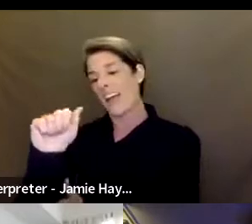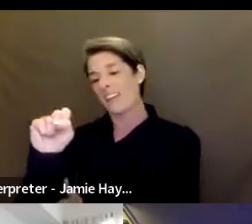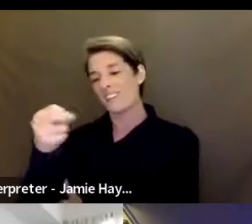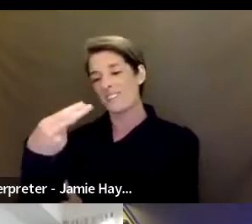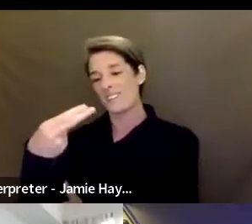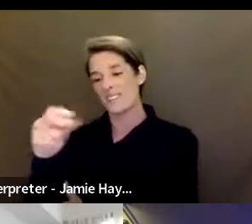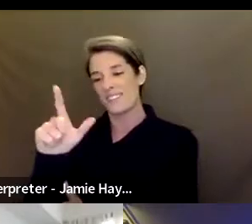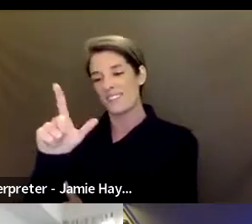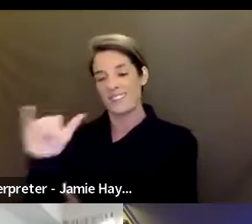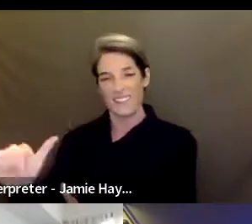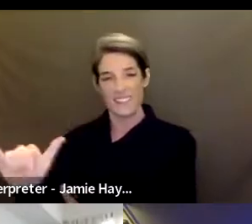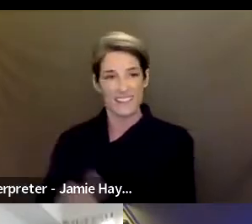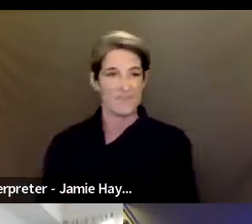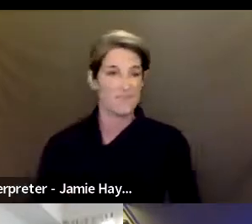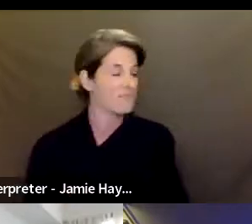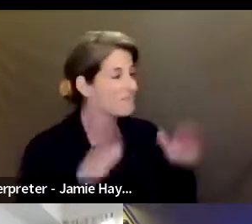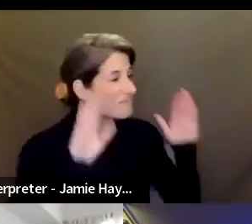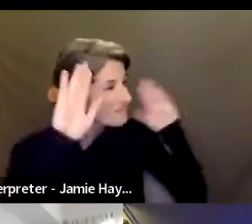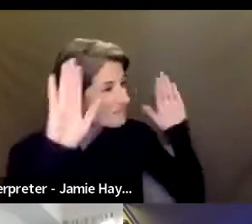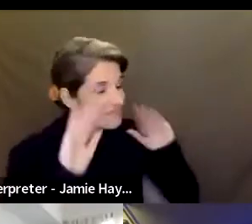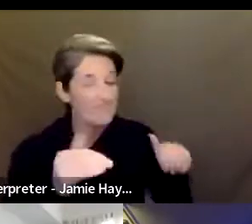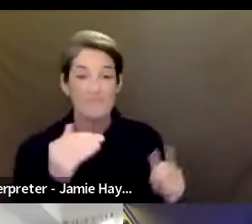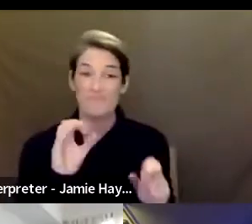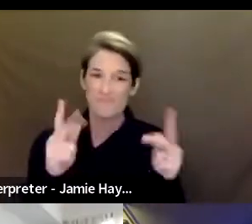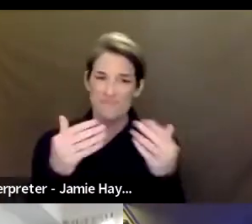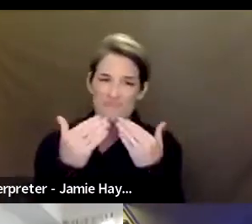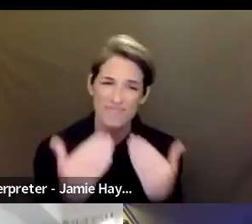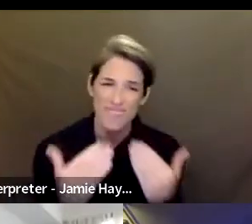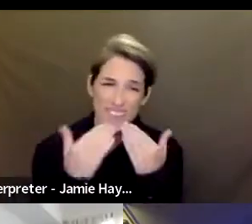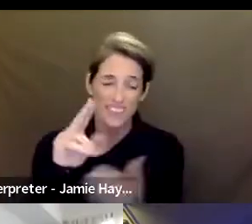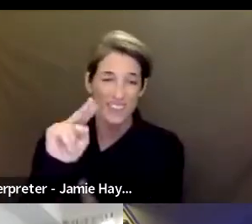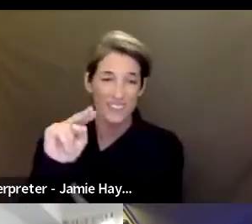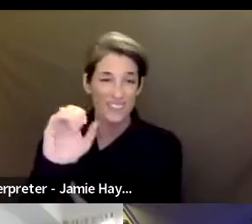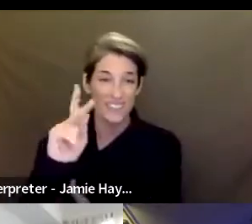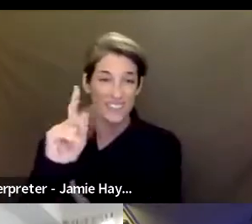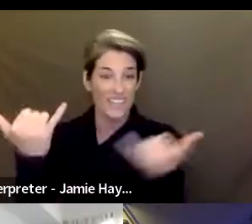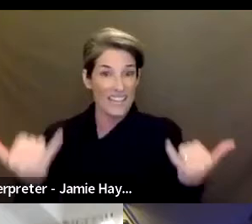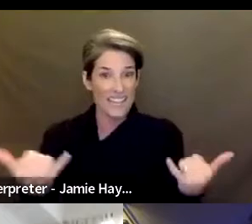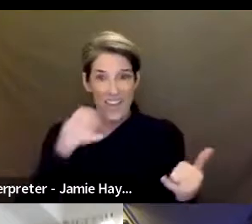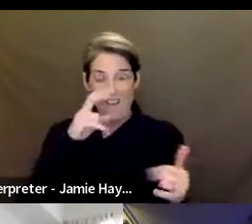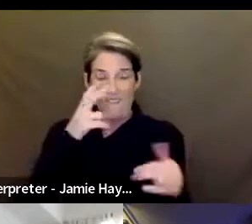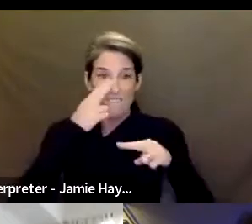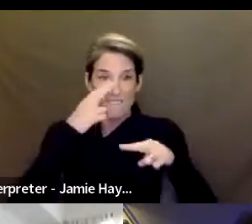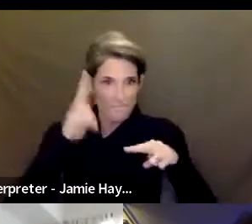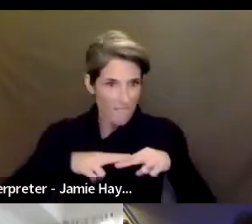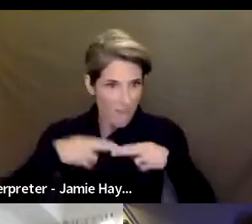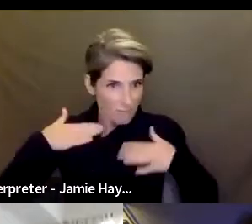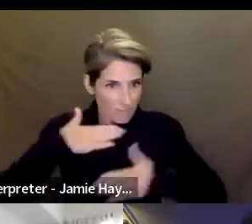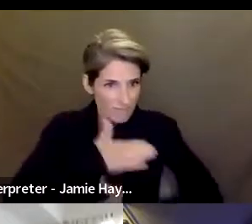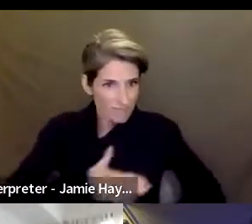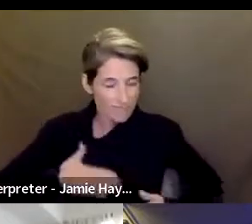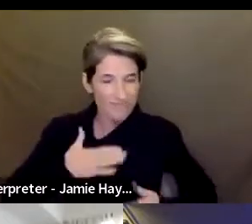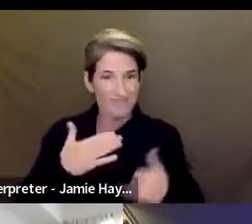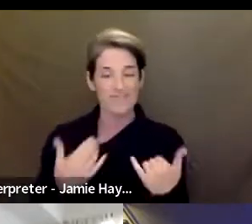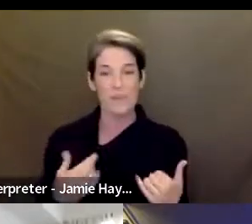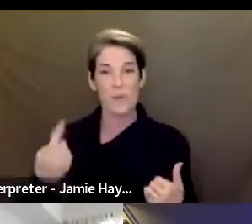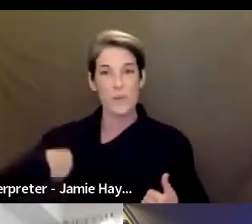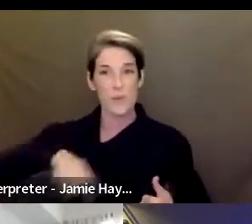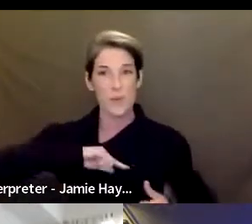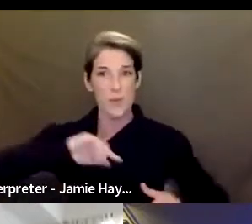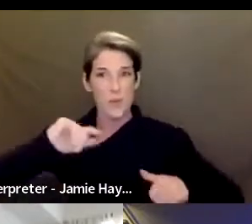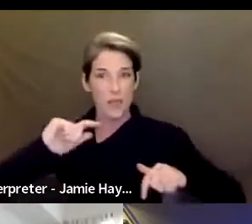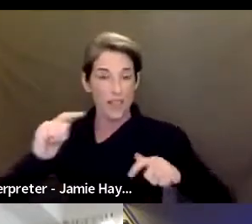much, Nikki. All right, so this is where the fun begins. We get to introduce or have